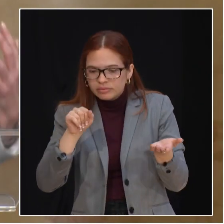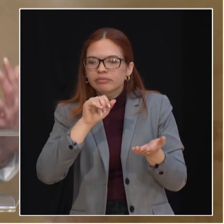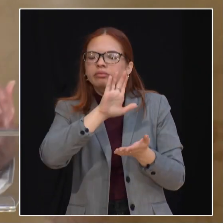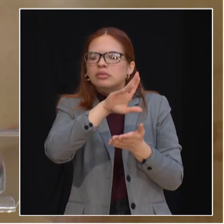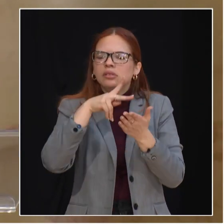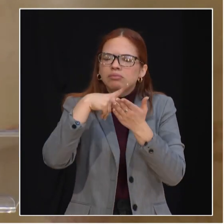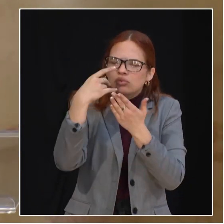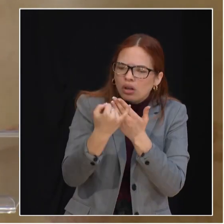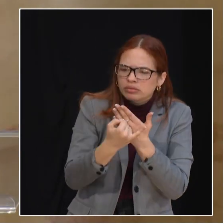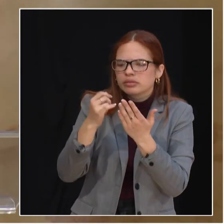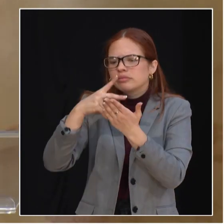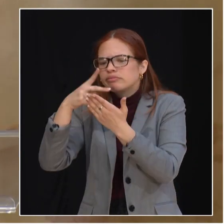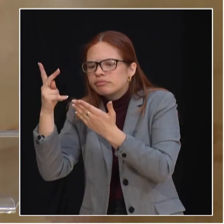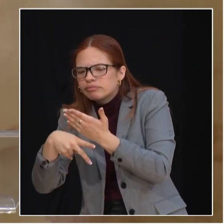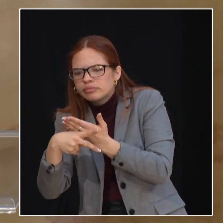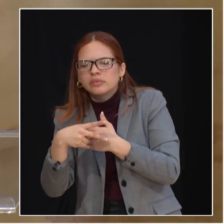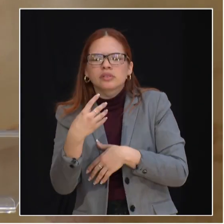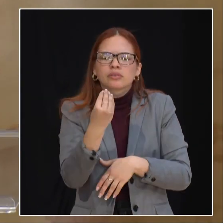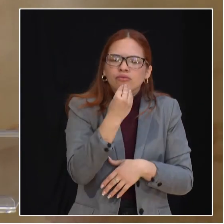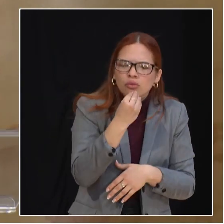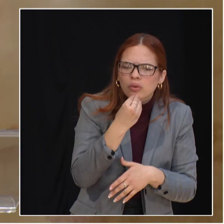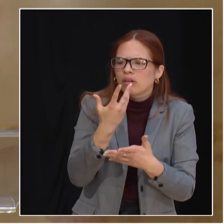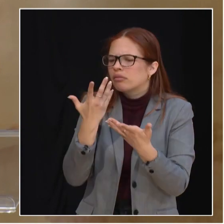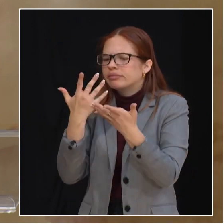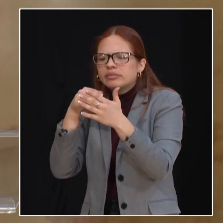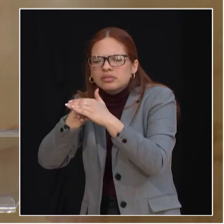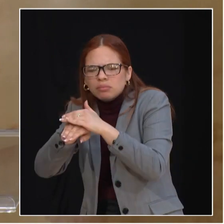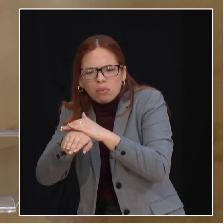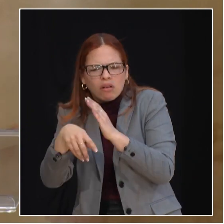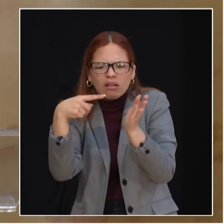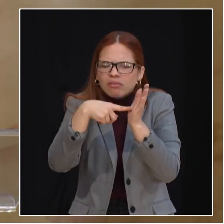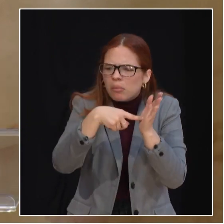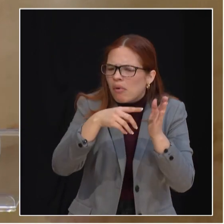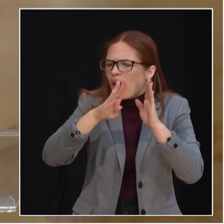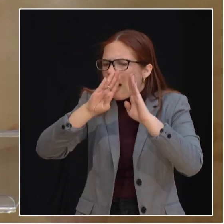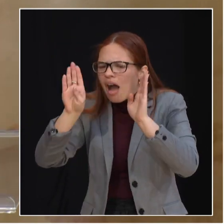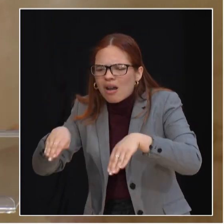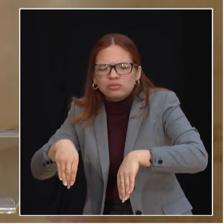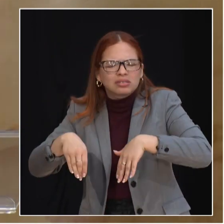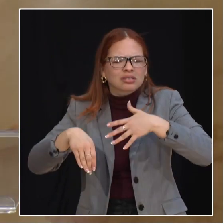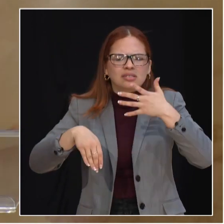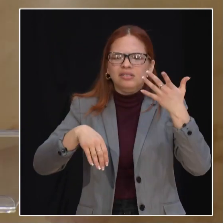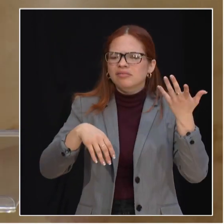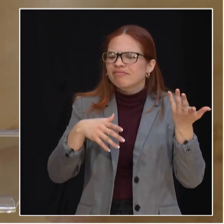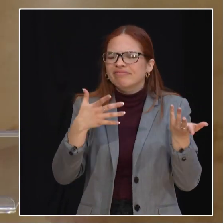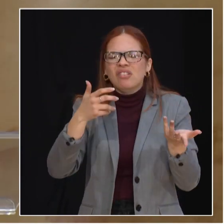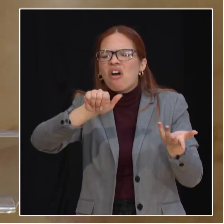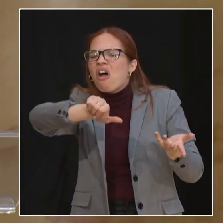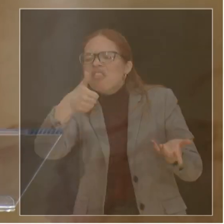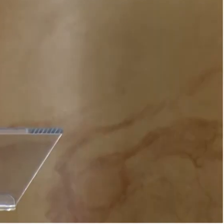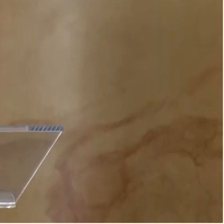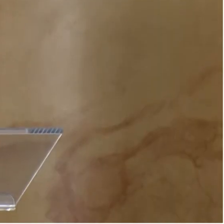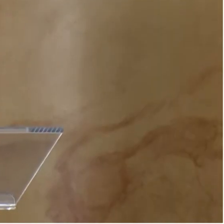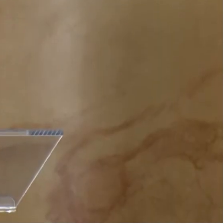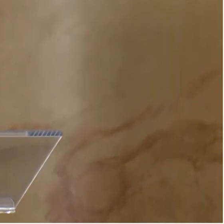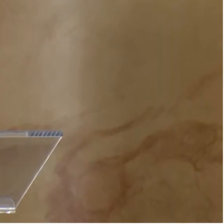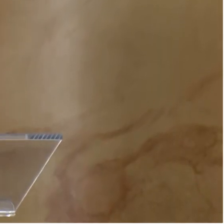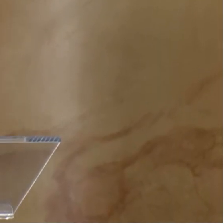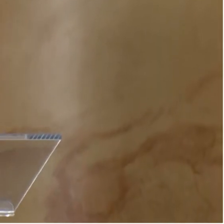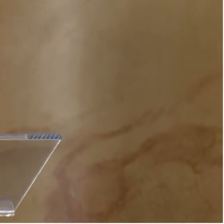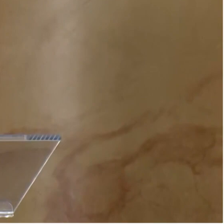food access points, affordable housing, and other amenities. So let's take a look at this video.